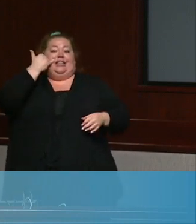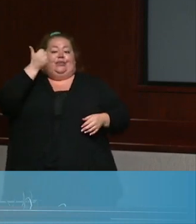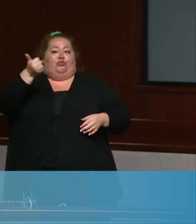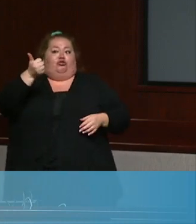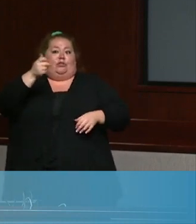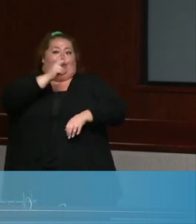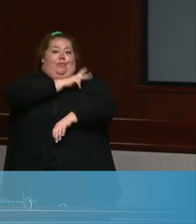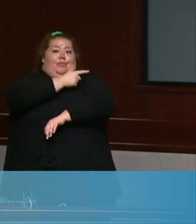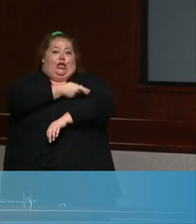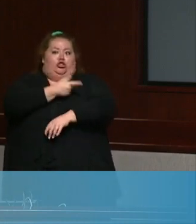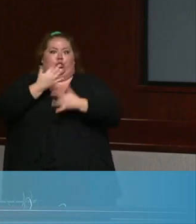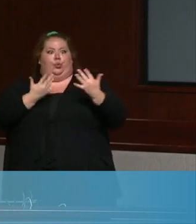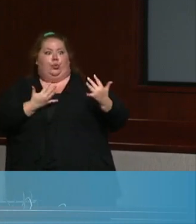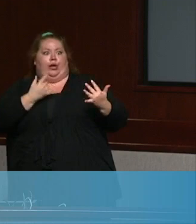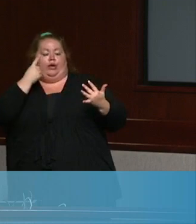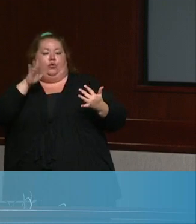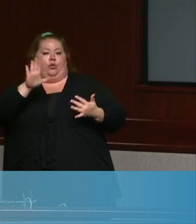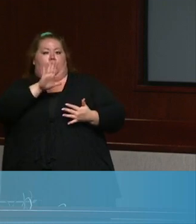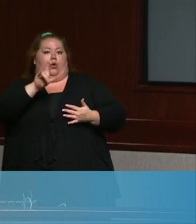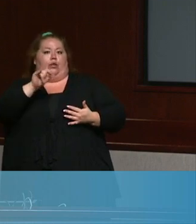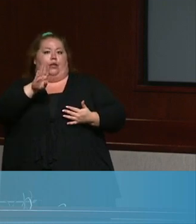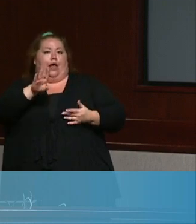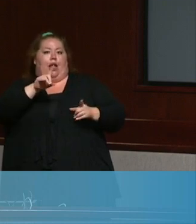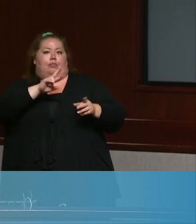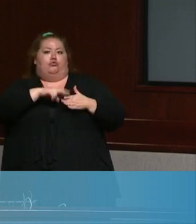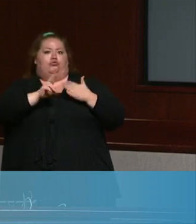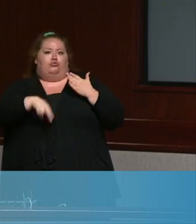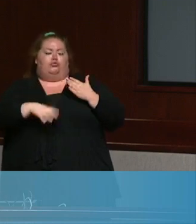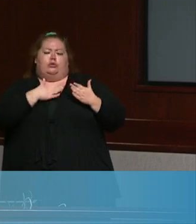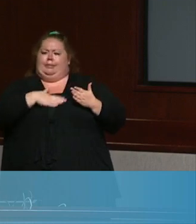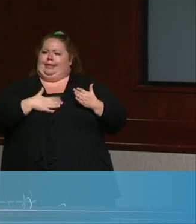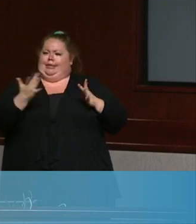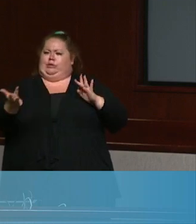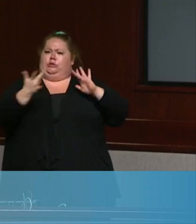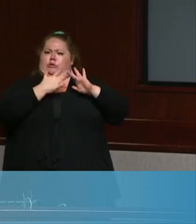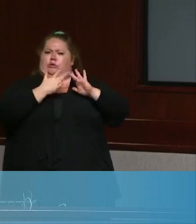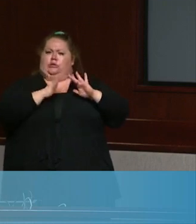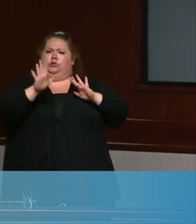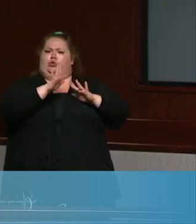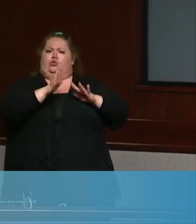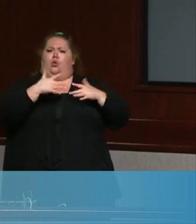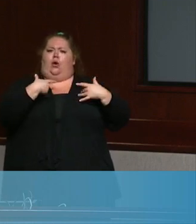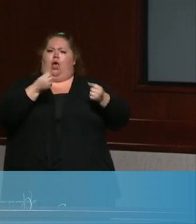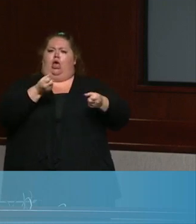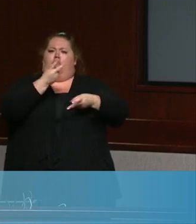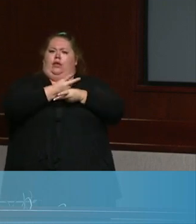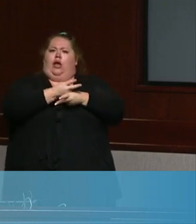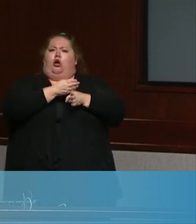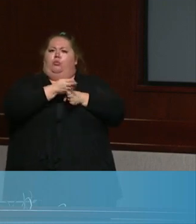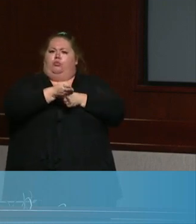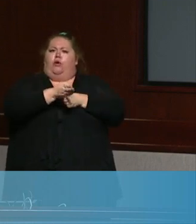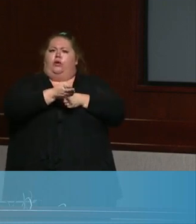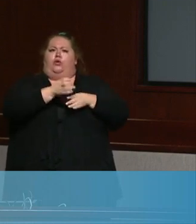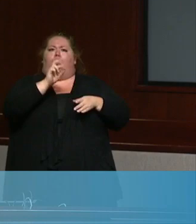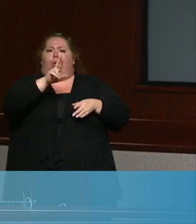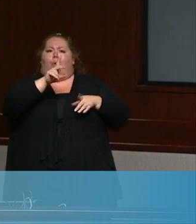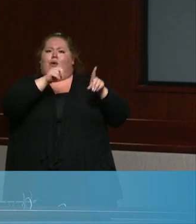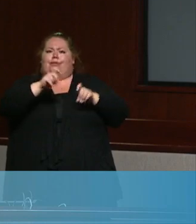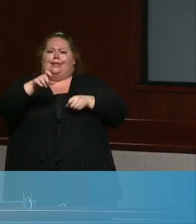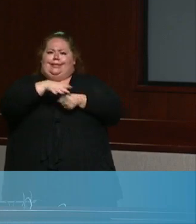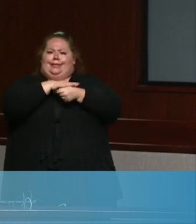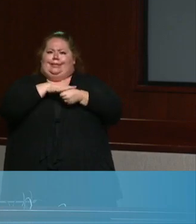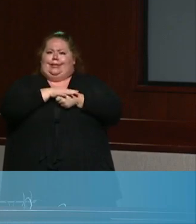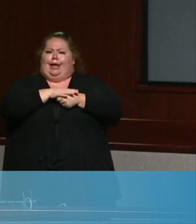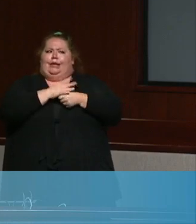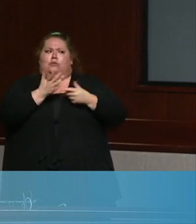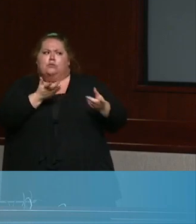still waiting for your laboratory test results, please make sure that you're in contact with your healthcare provider or the community test site that tested you so that they can